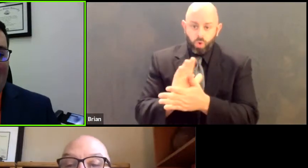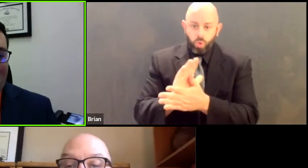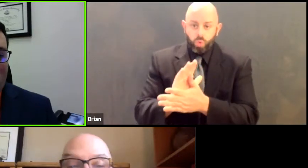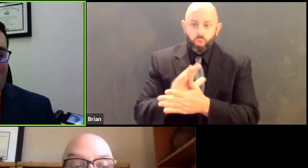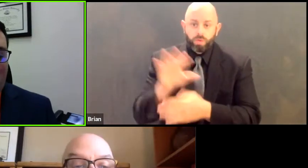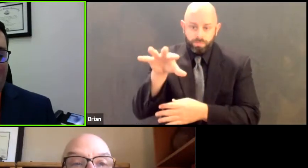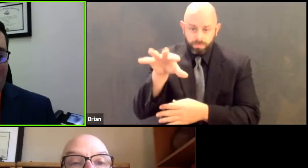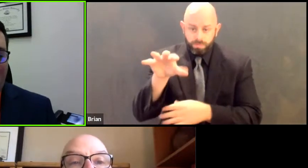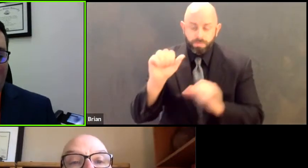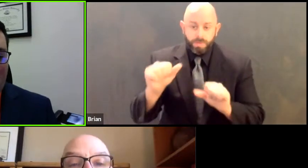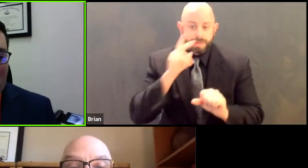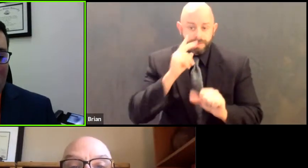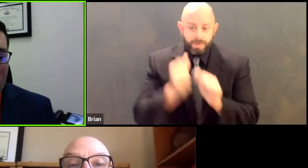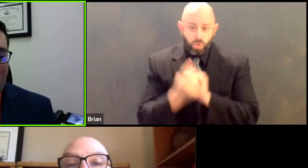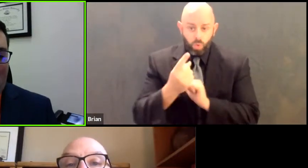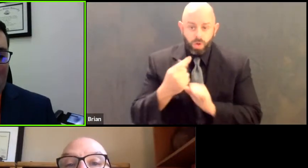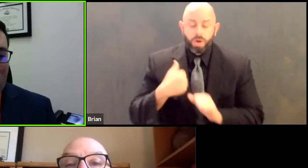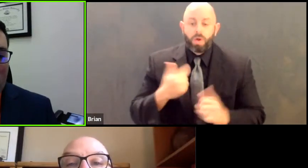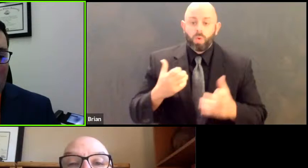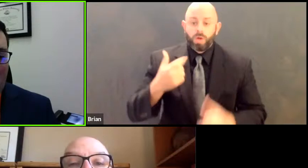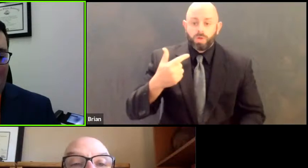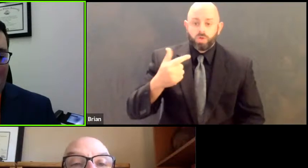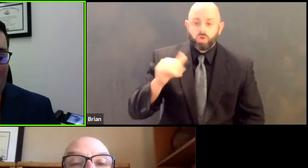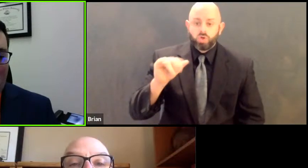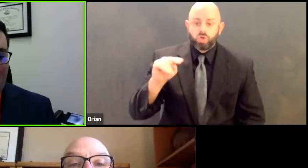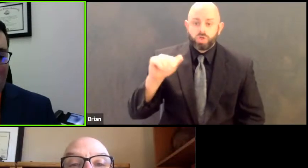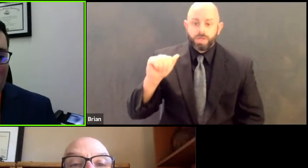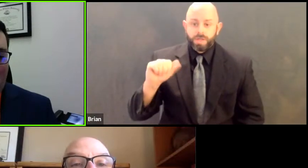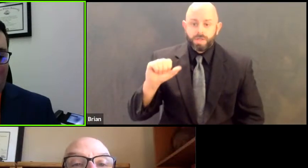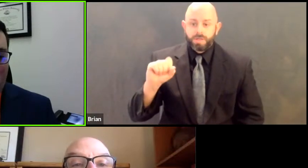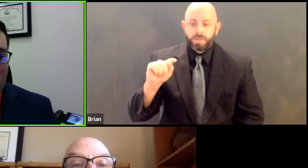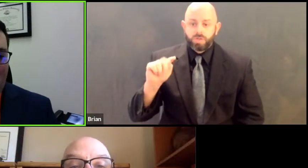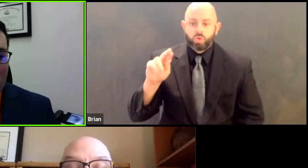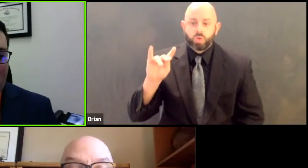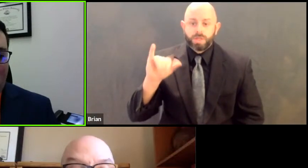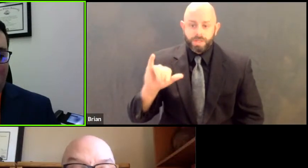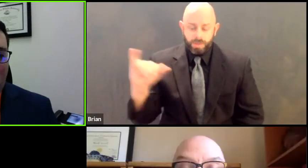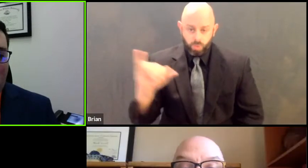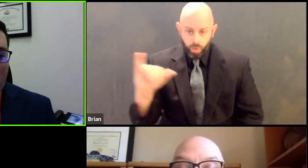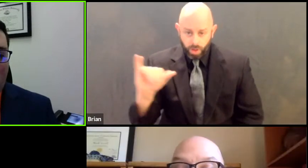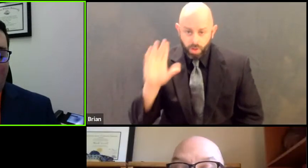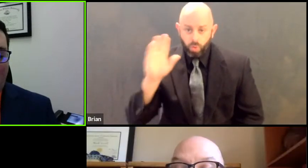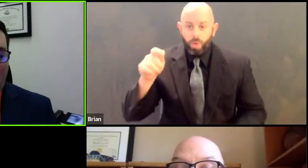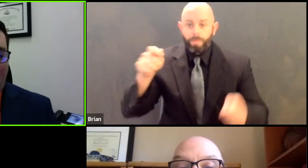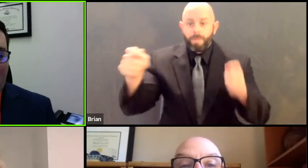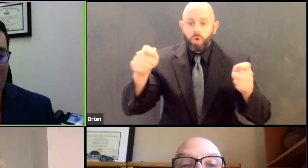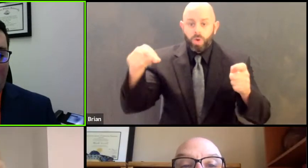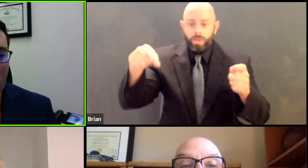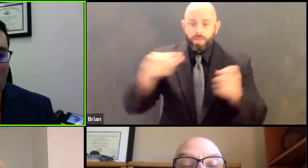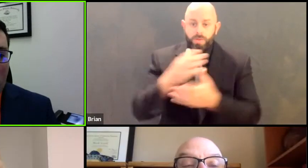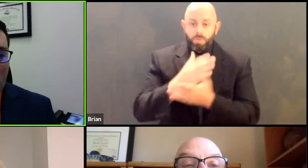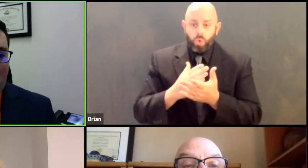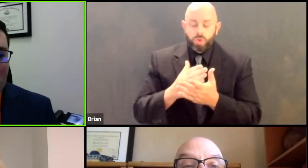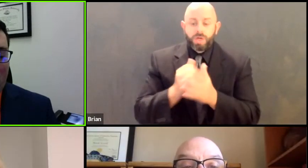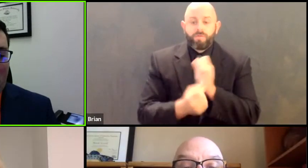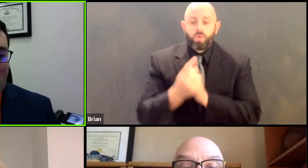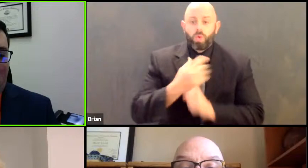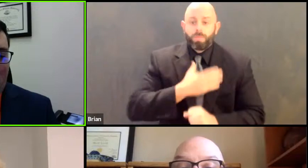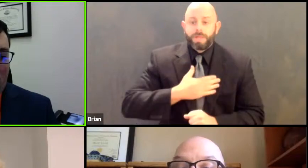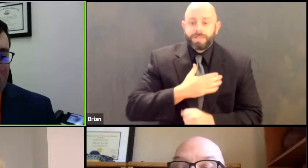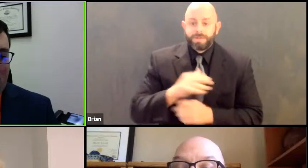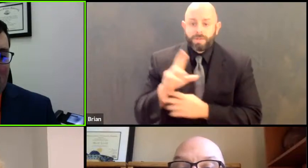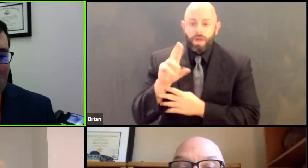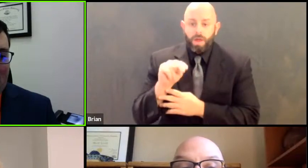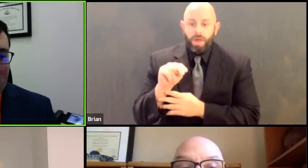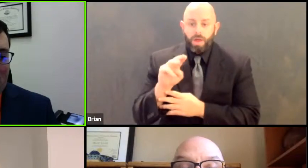And I'd like to ask Gina Streedy to do that as well. She will be our moderator for this portion of it. So if everyone can go ahead and unmute and bring up their video,